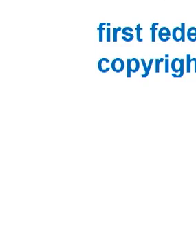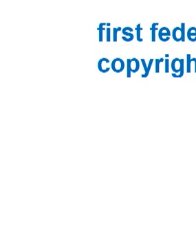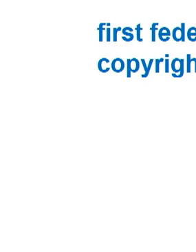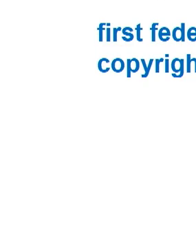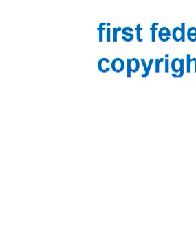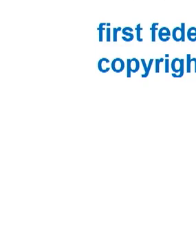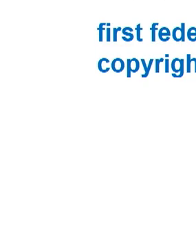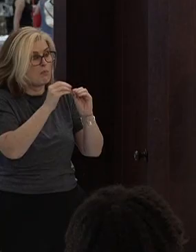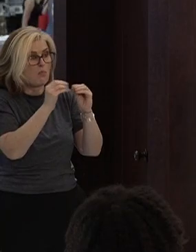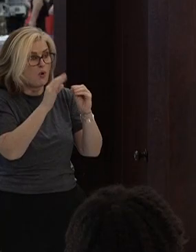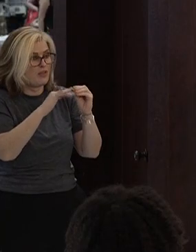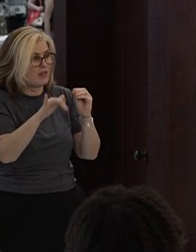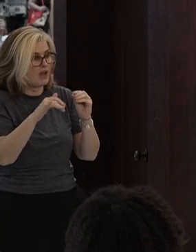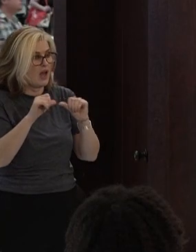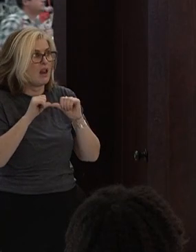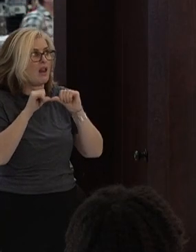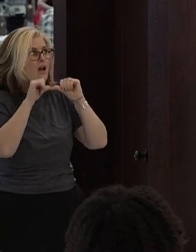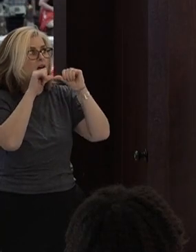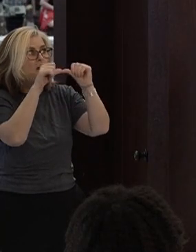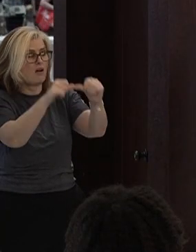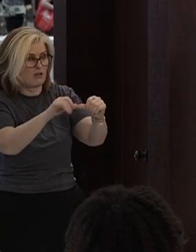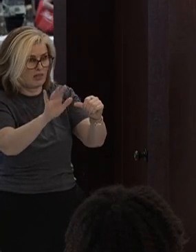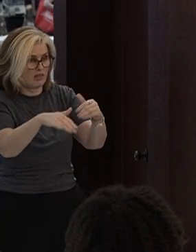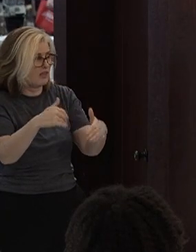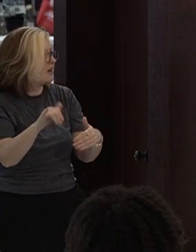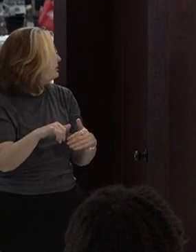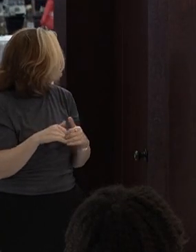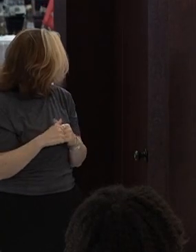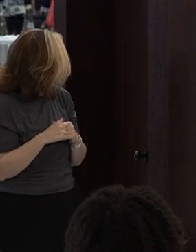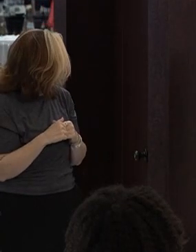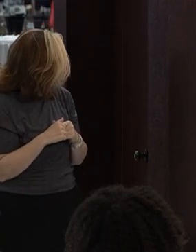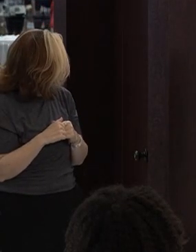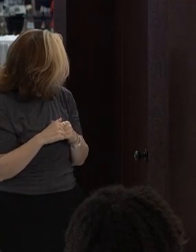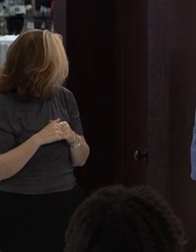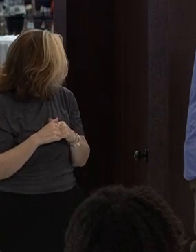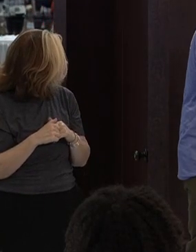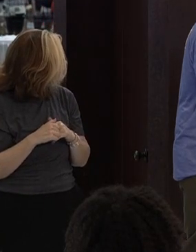more, and it lasts a longer time.